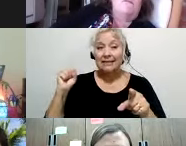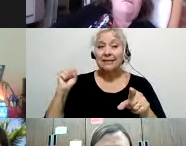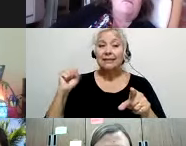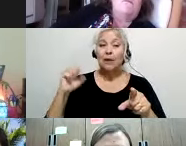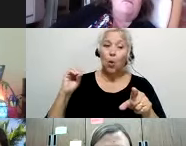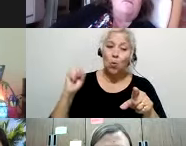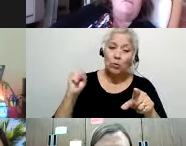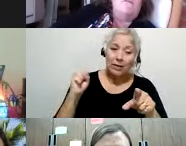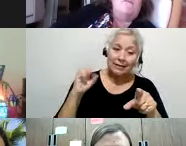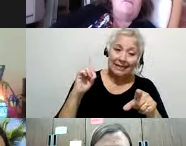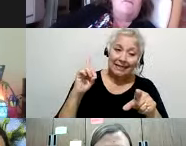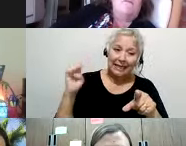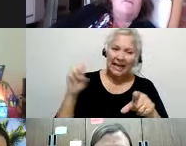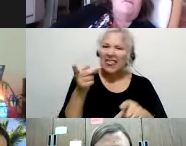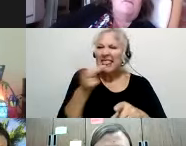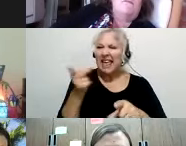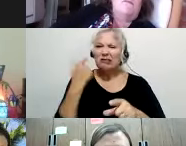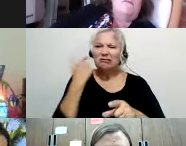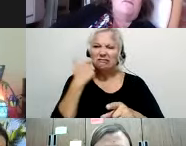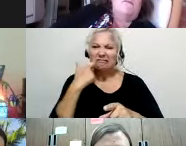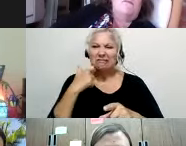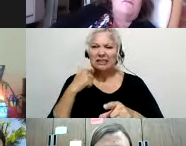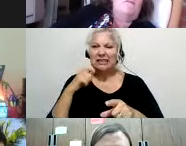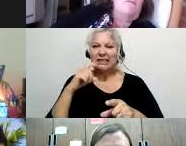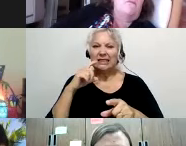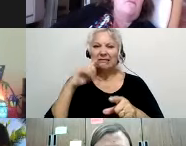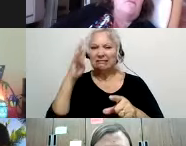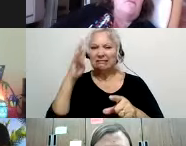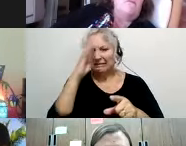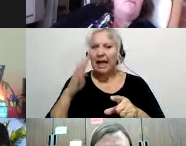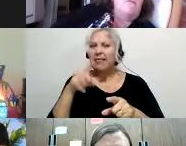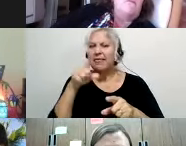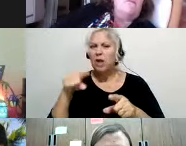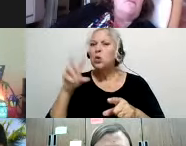Lori just did one of those last week, so there are those